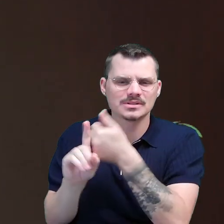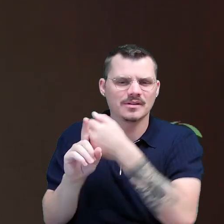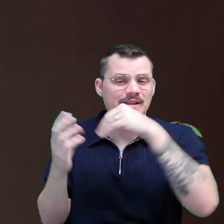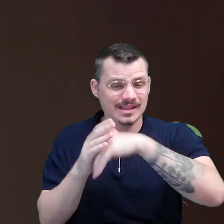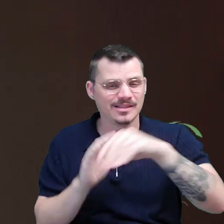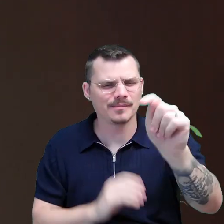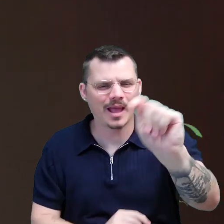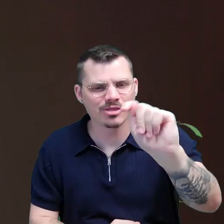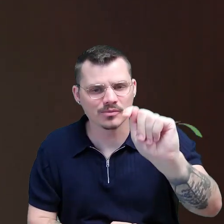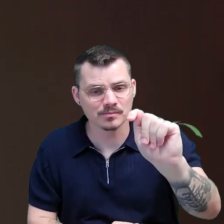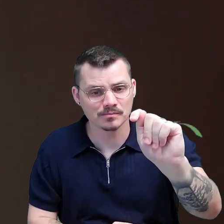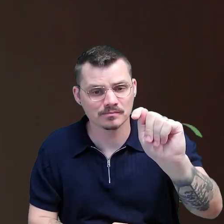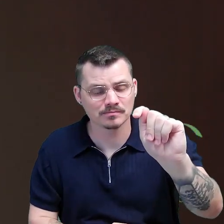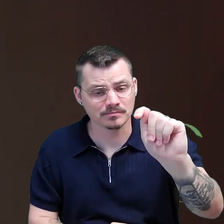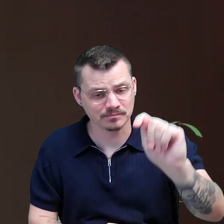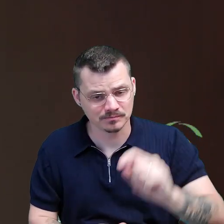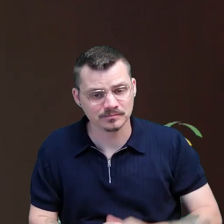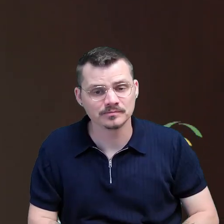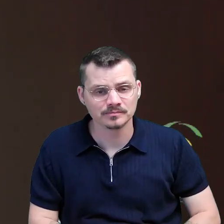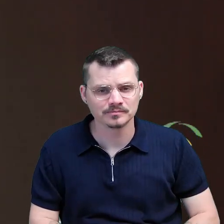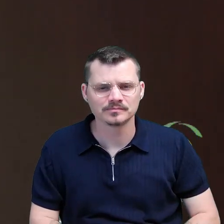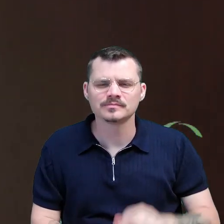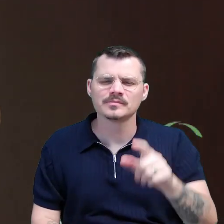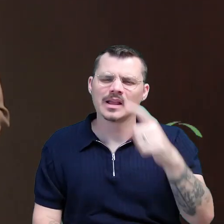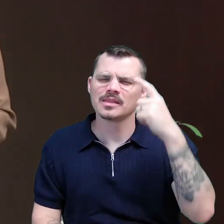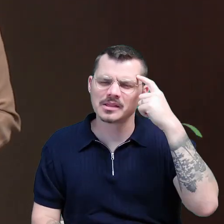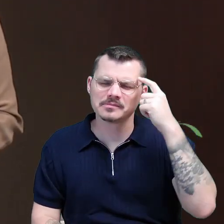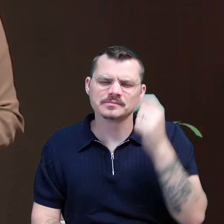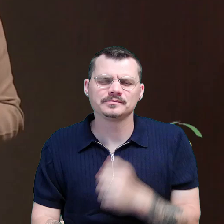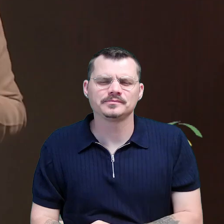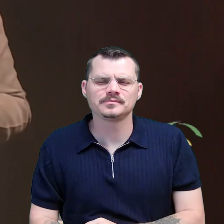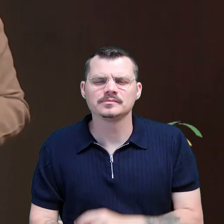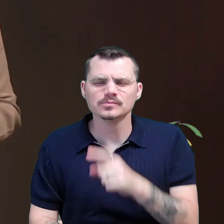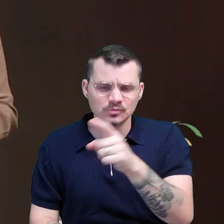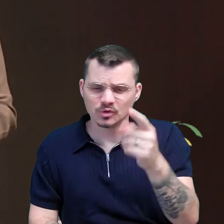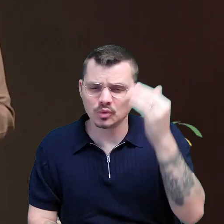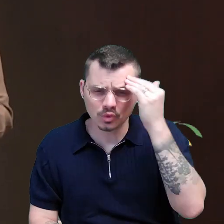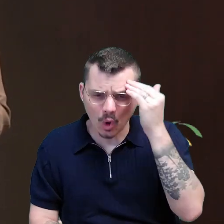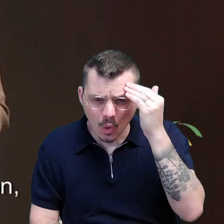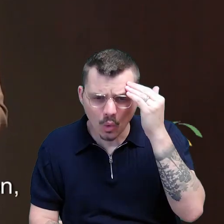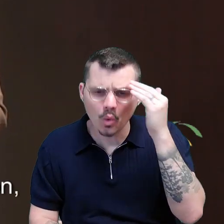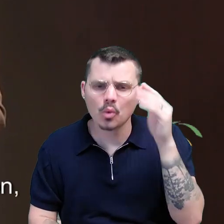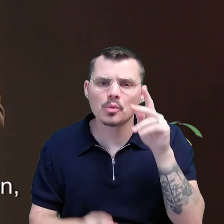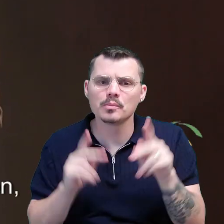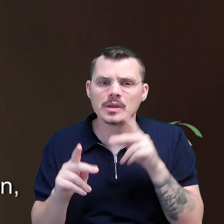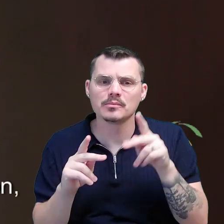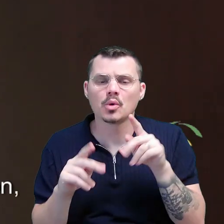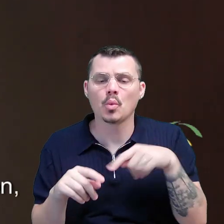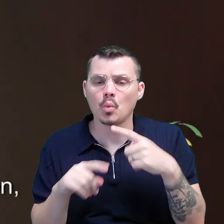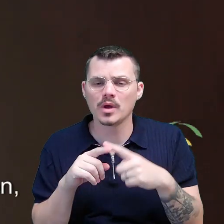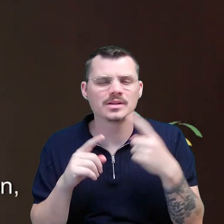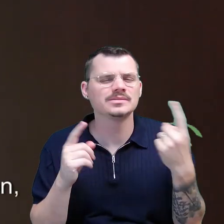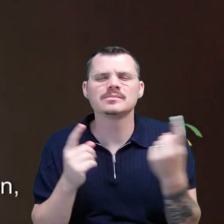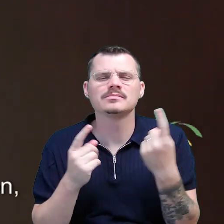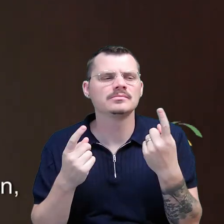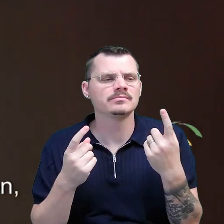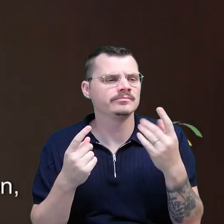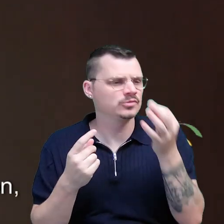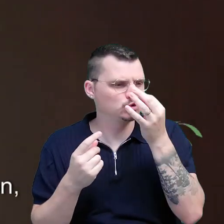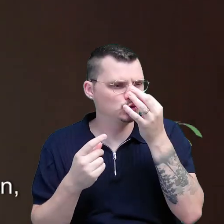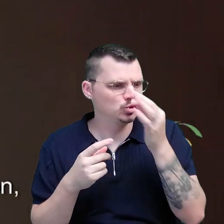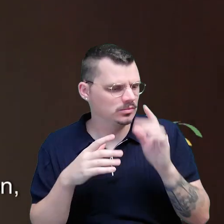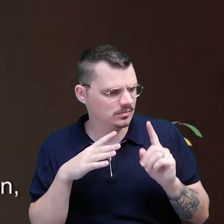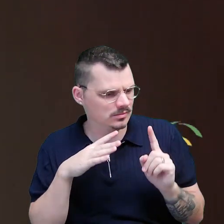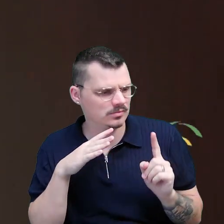in a bathroom. Think about it. Do you know people that when some kind of spell